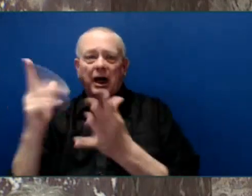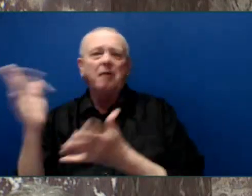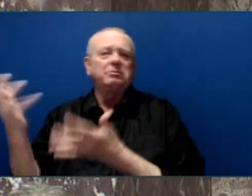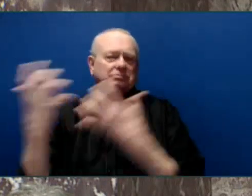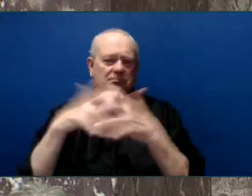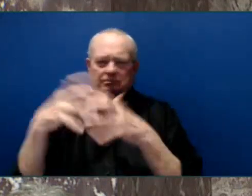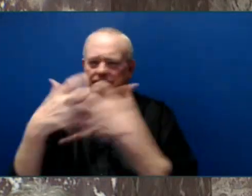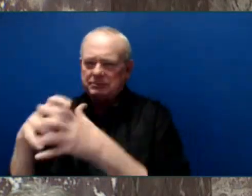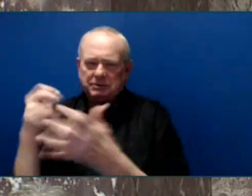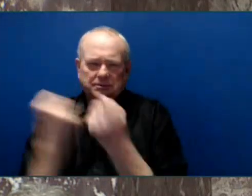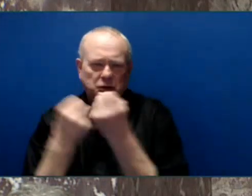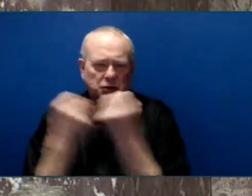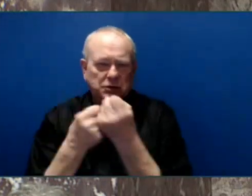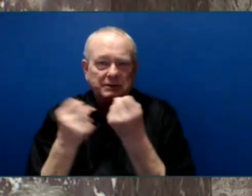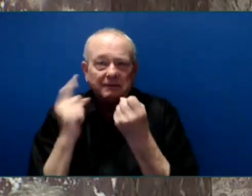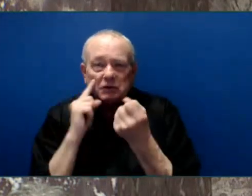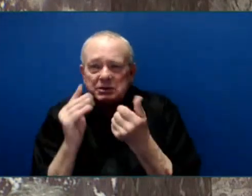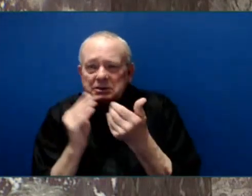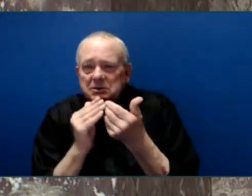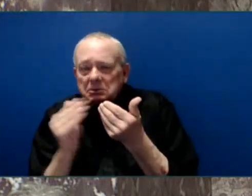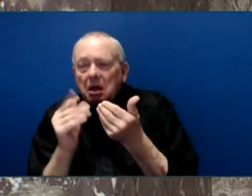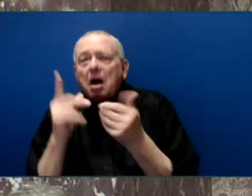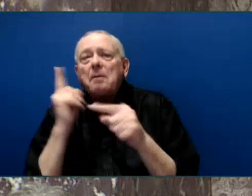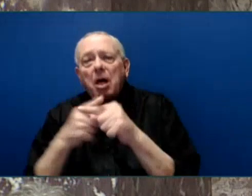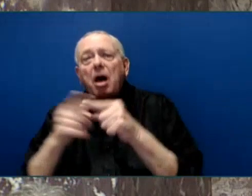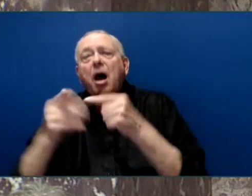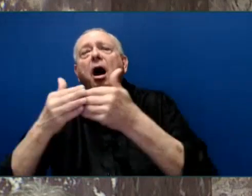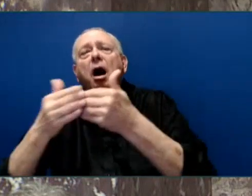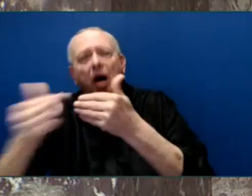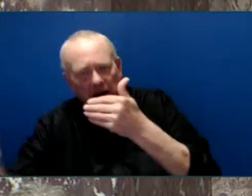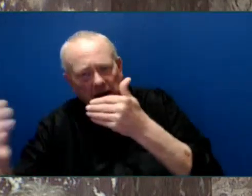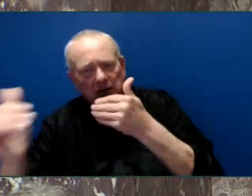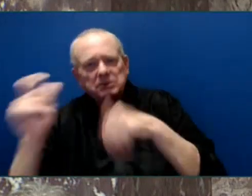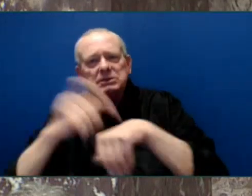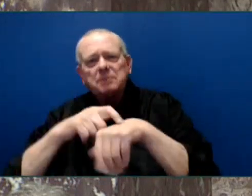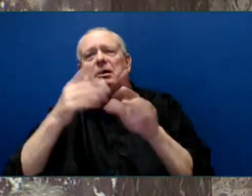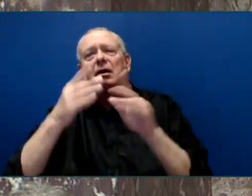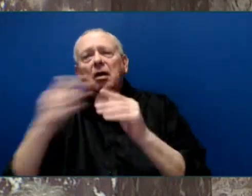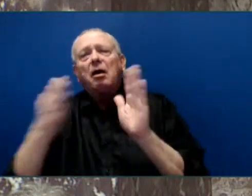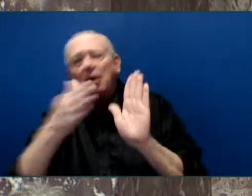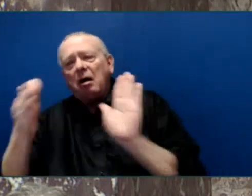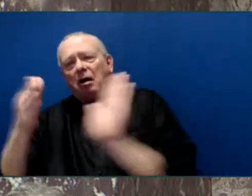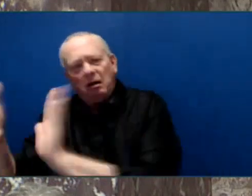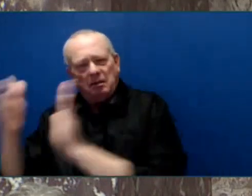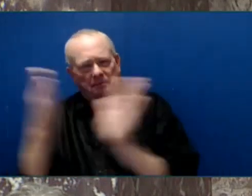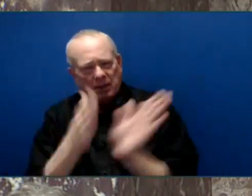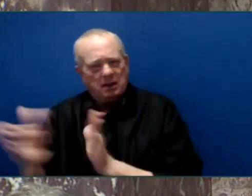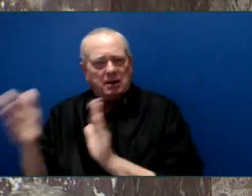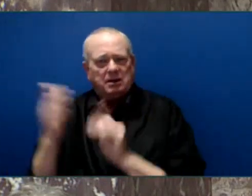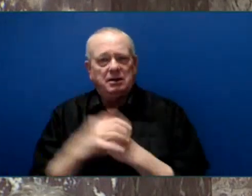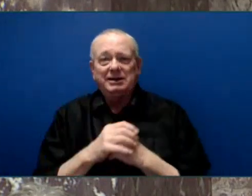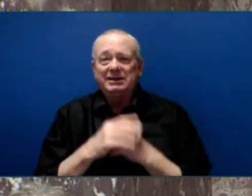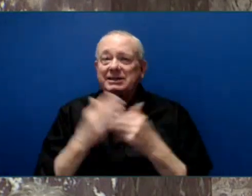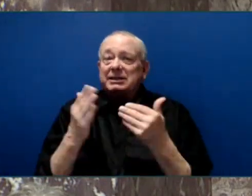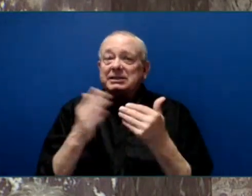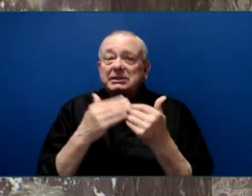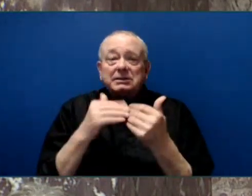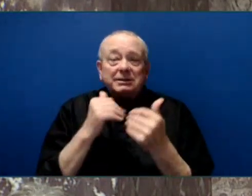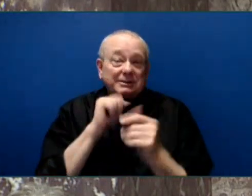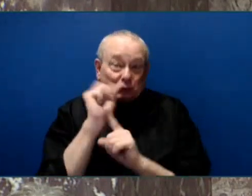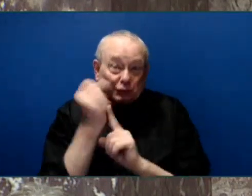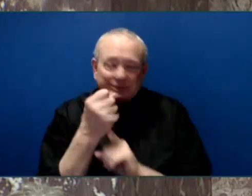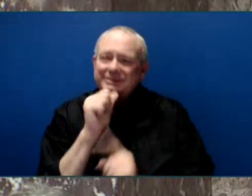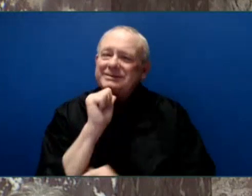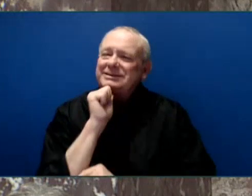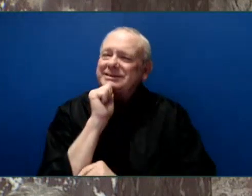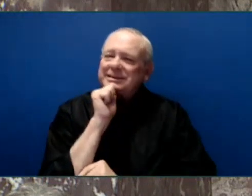happens in community after community, Honourable Speaker. It's not an easy situation. Nobody wants to be in this type of situation, but we have supports on the ground to help